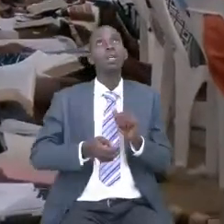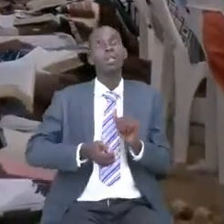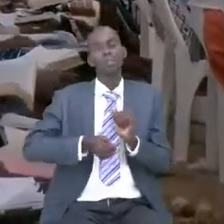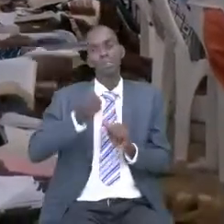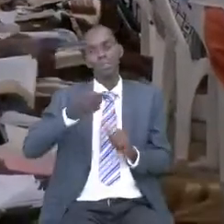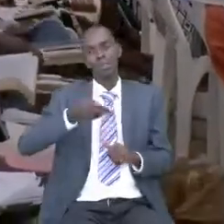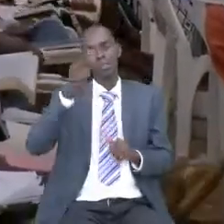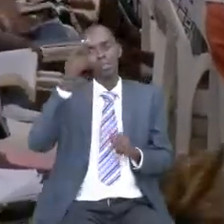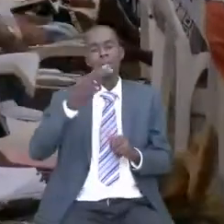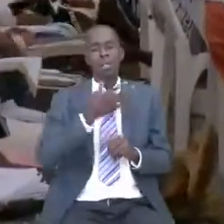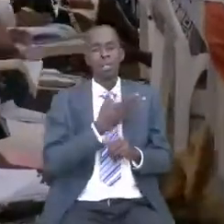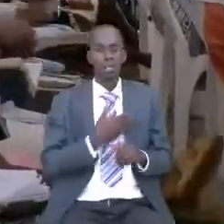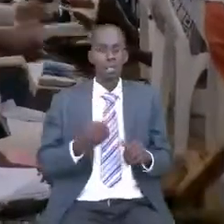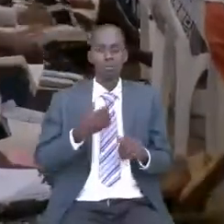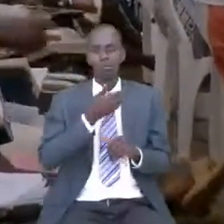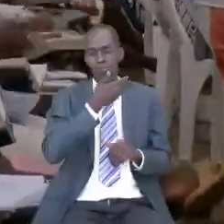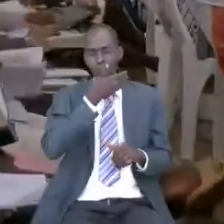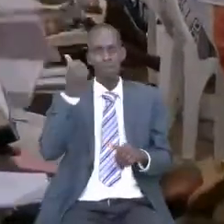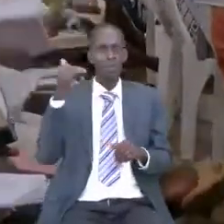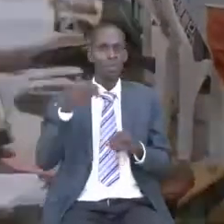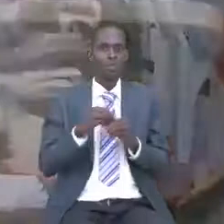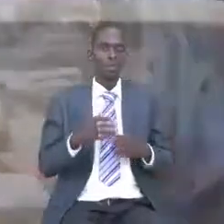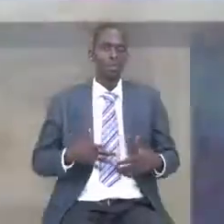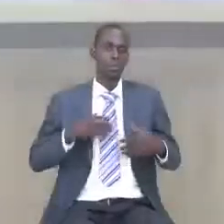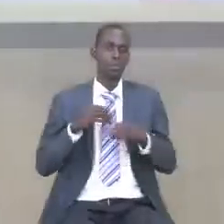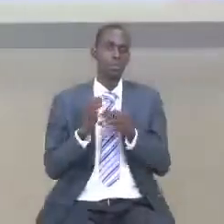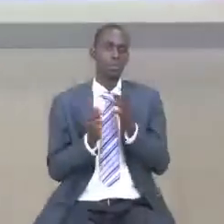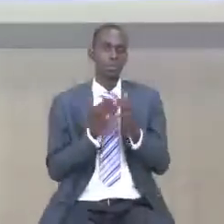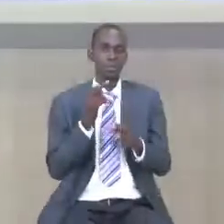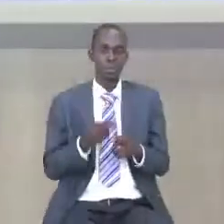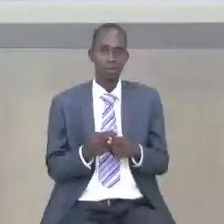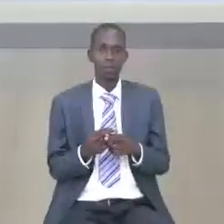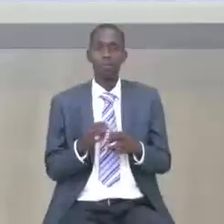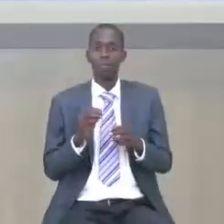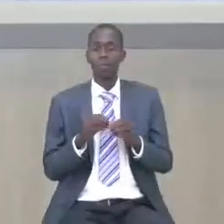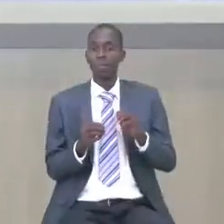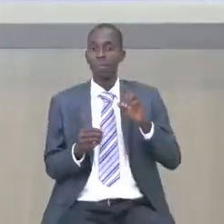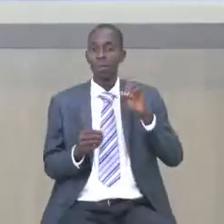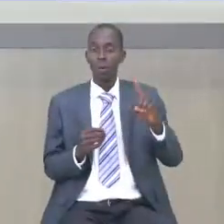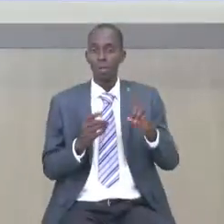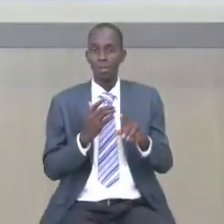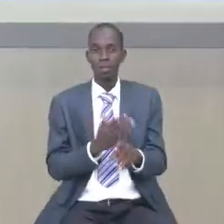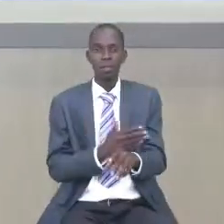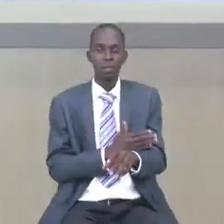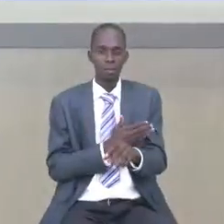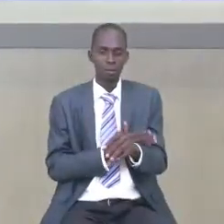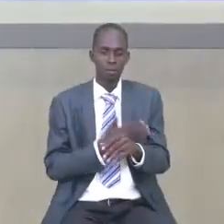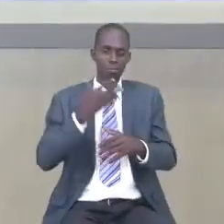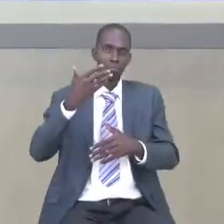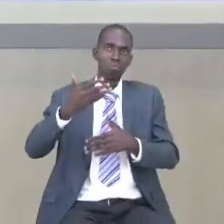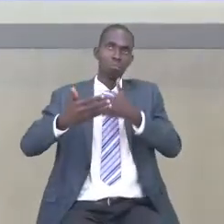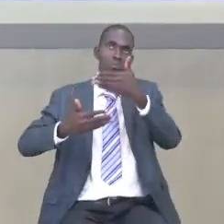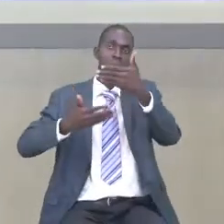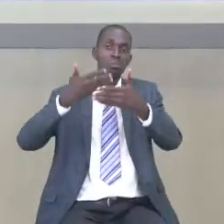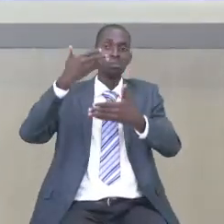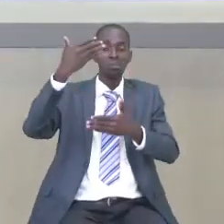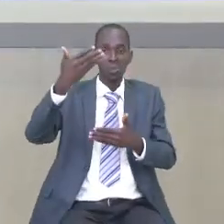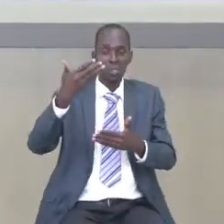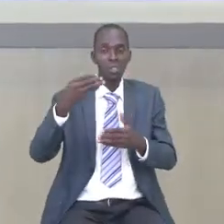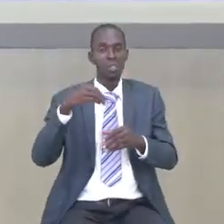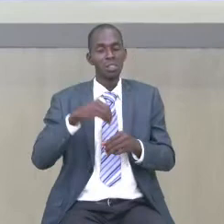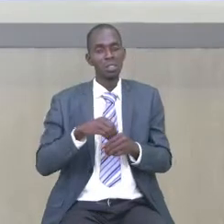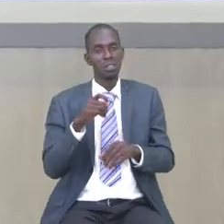things I'm looking at here. Number one, progress despite problems.